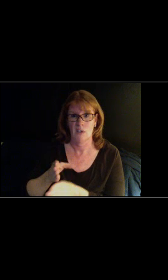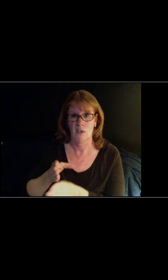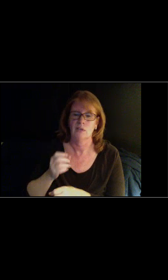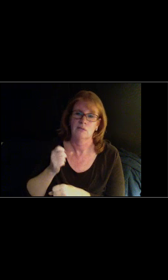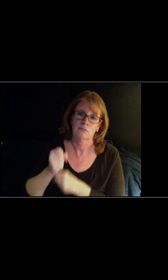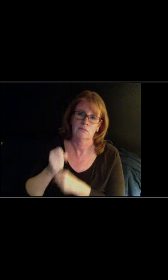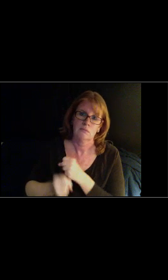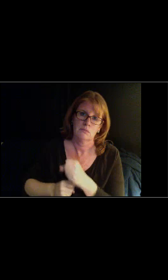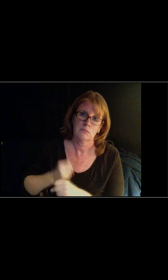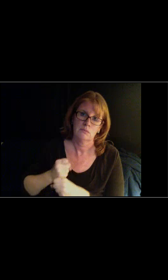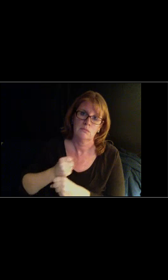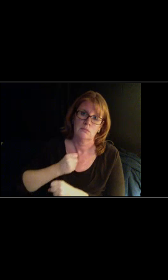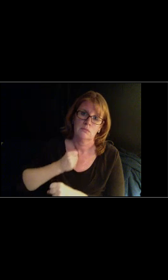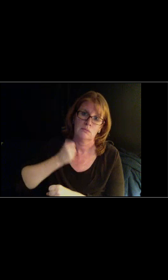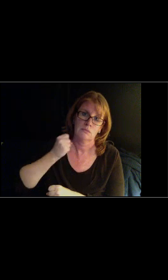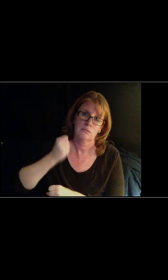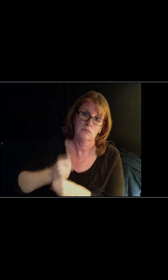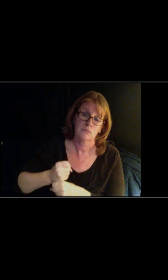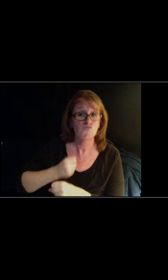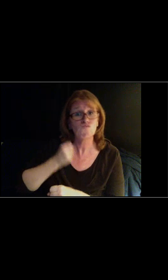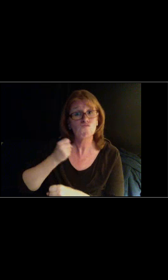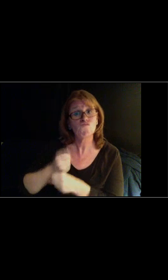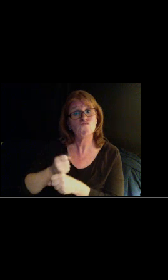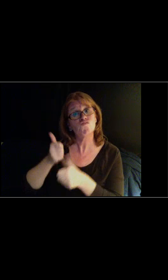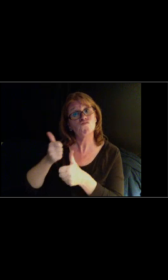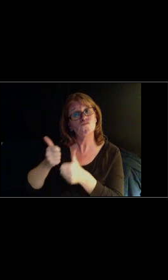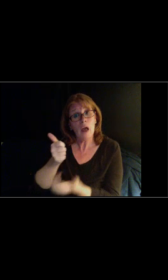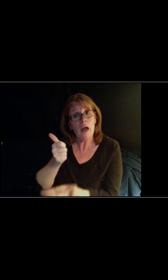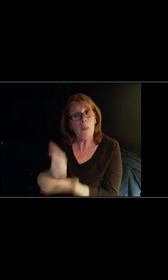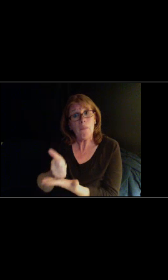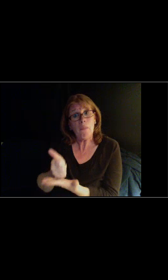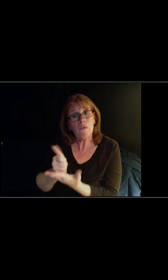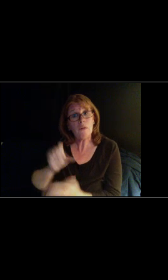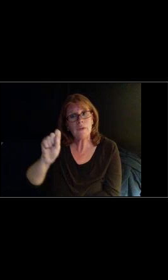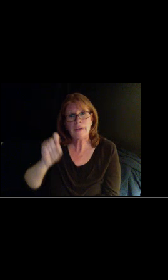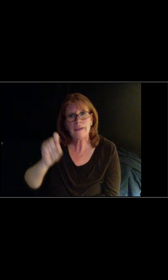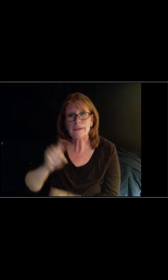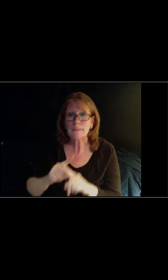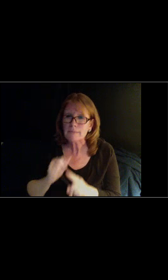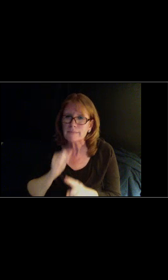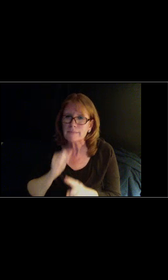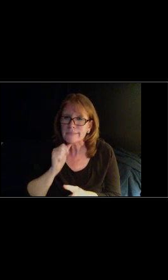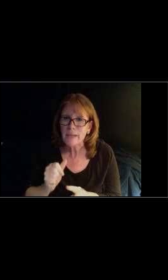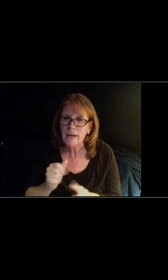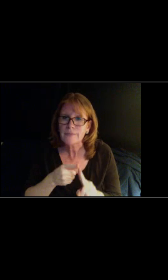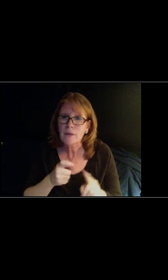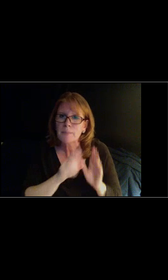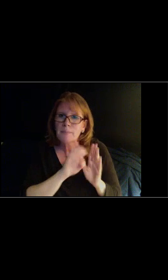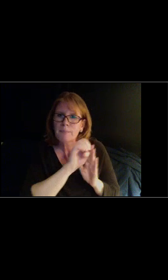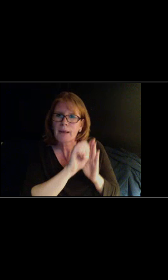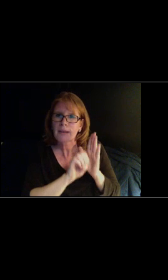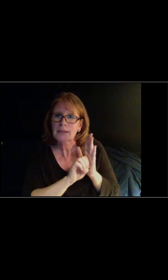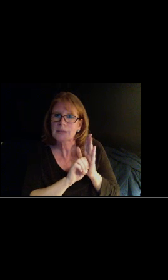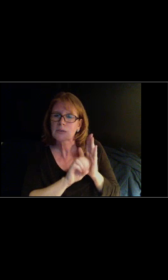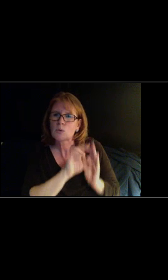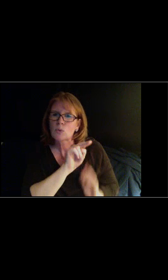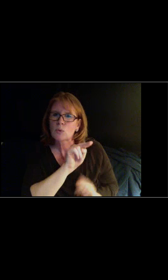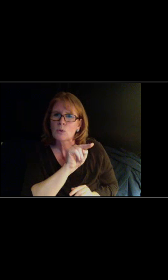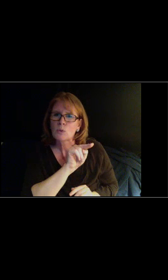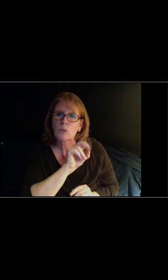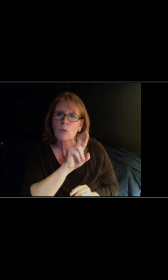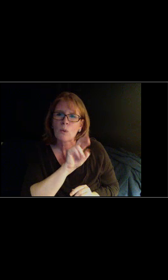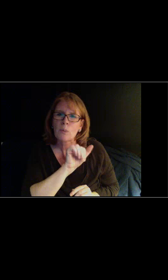theory of participation framework has been consistently used in translation and interpreting research since